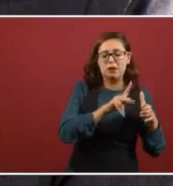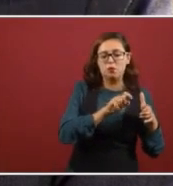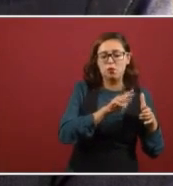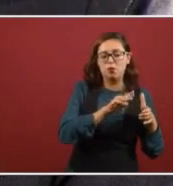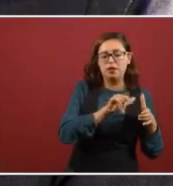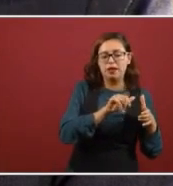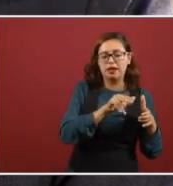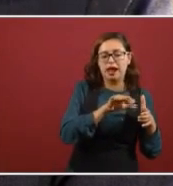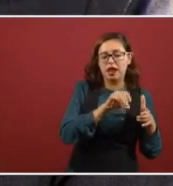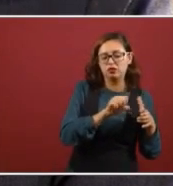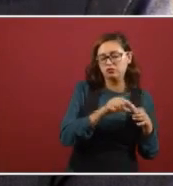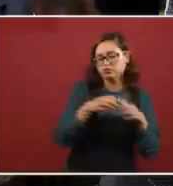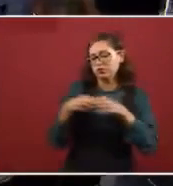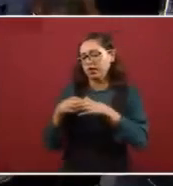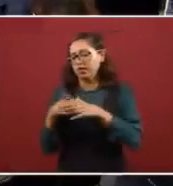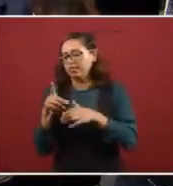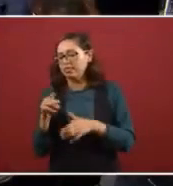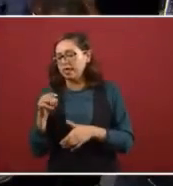Democrats.